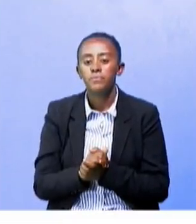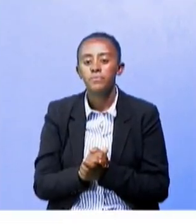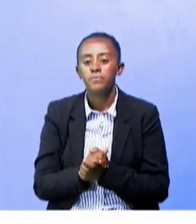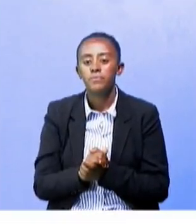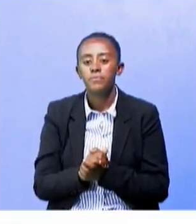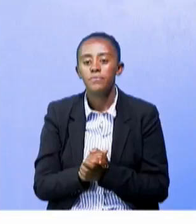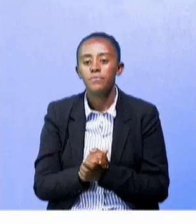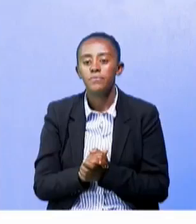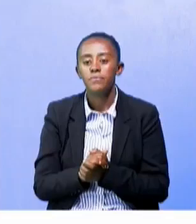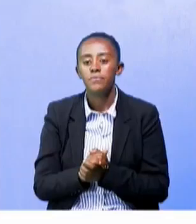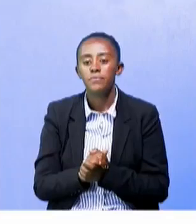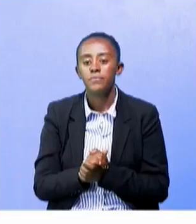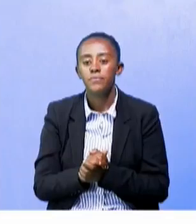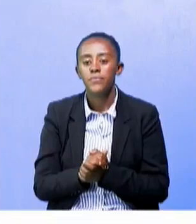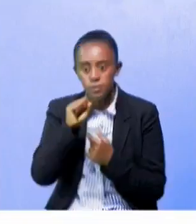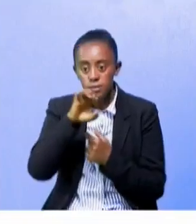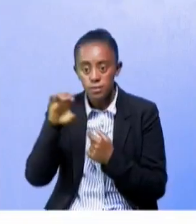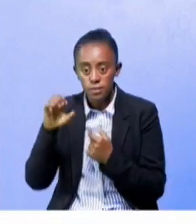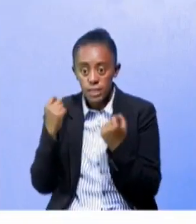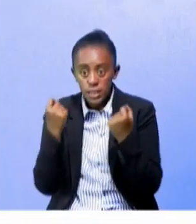I see it,